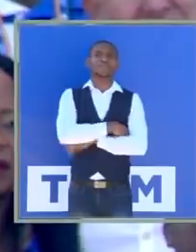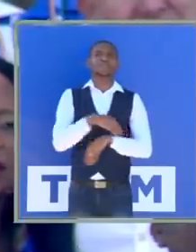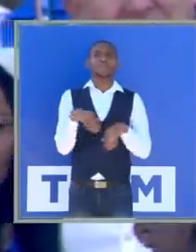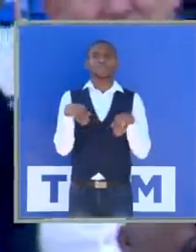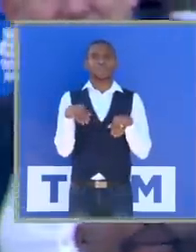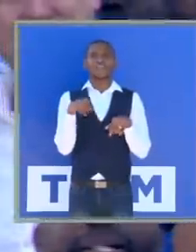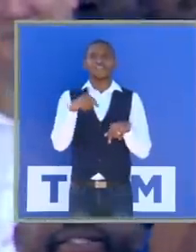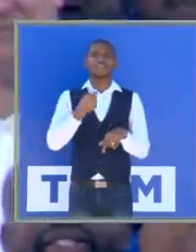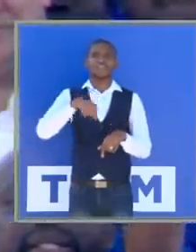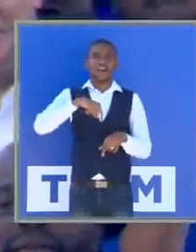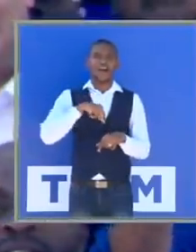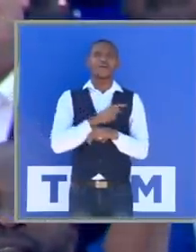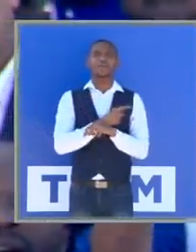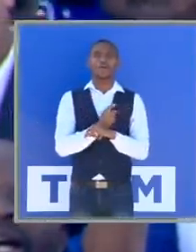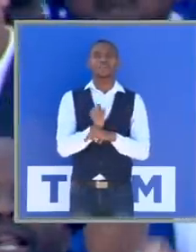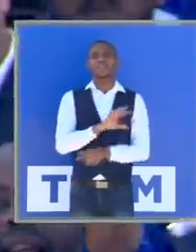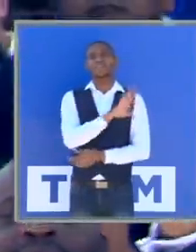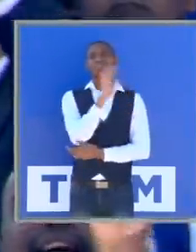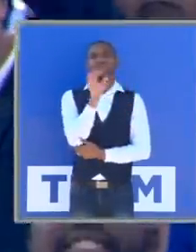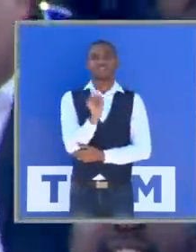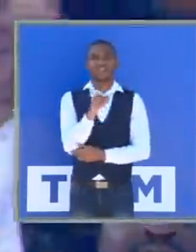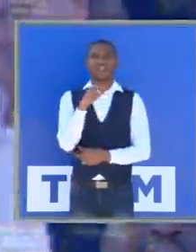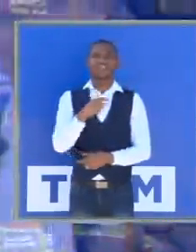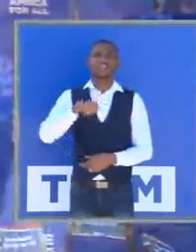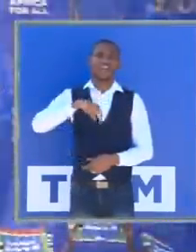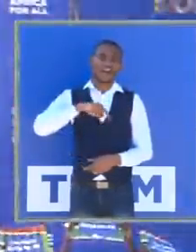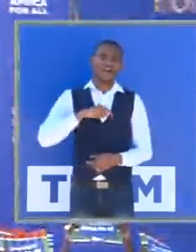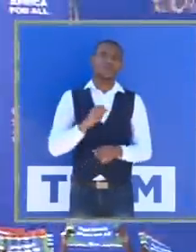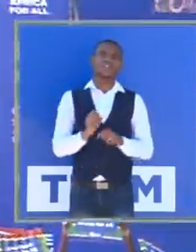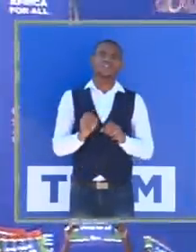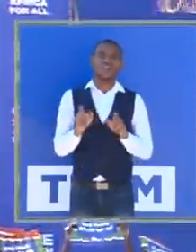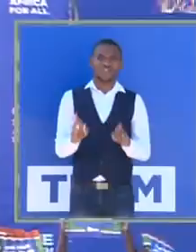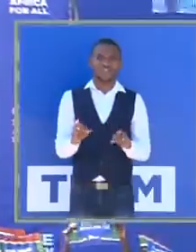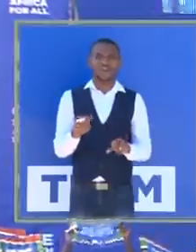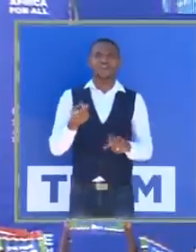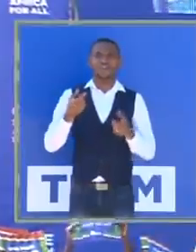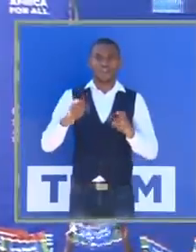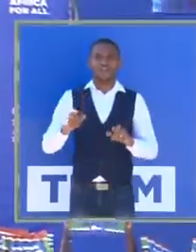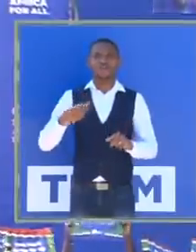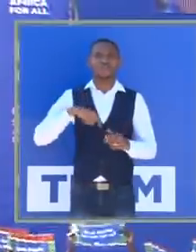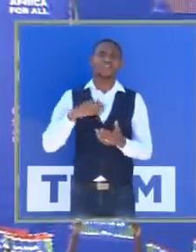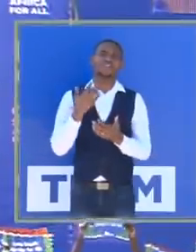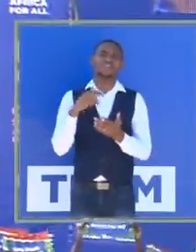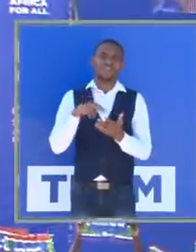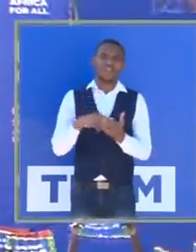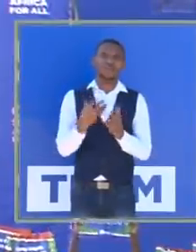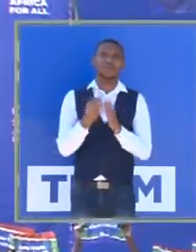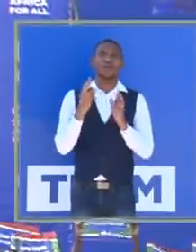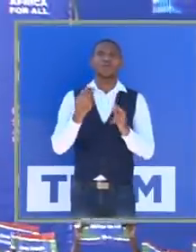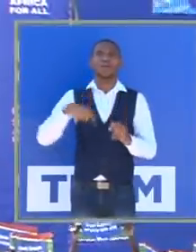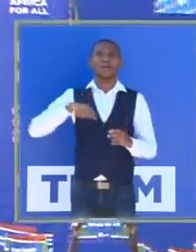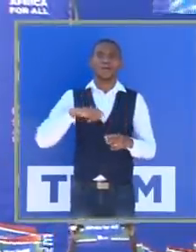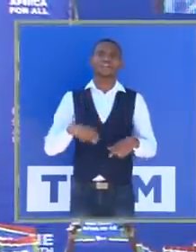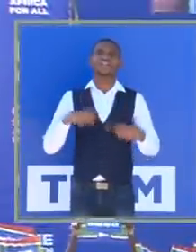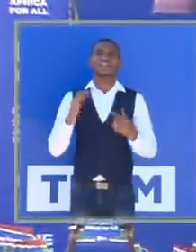is our moment, South Africa. This is a chance where we can stand with hope. Let us live